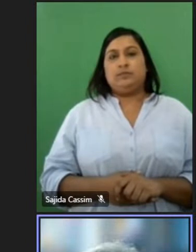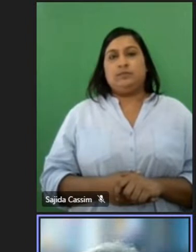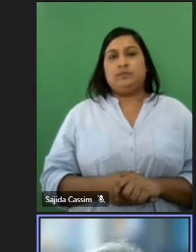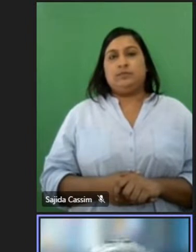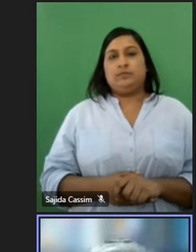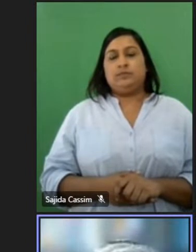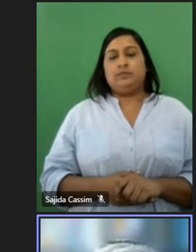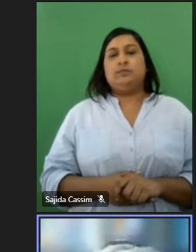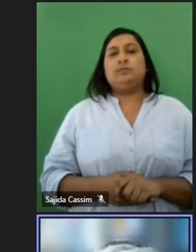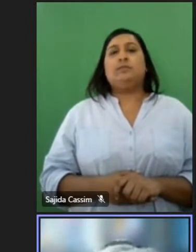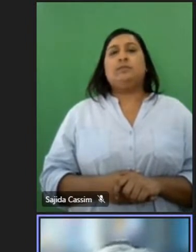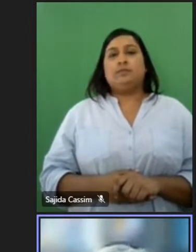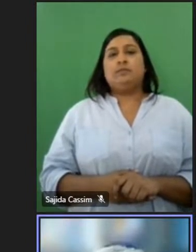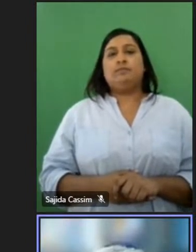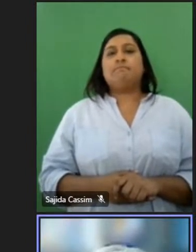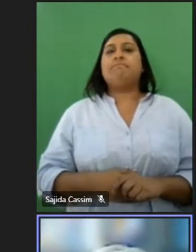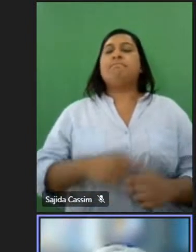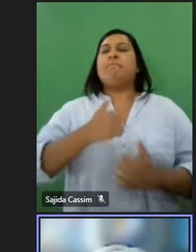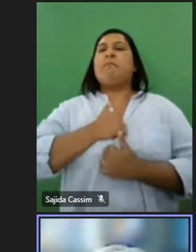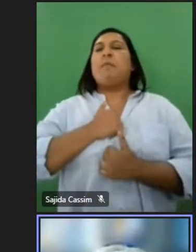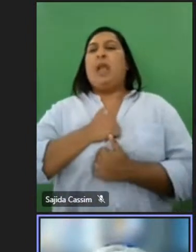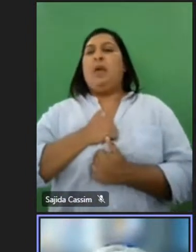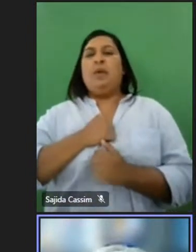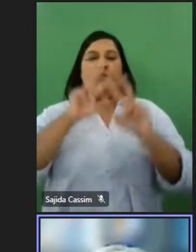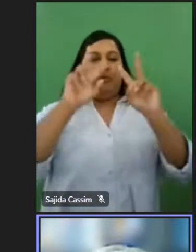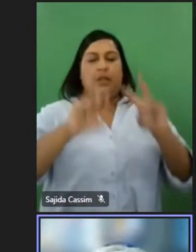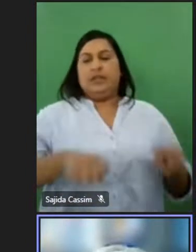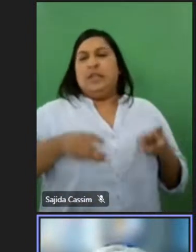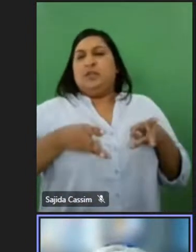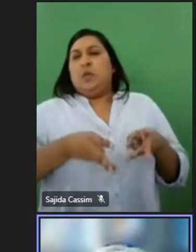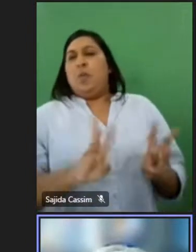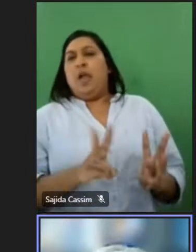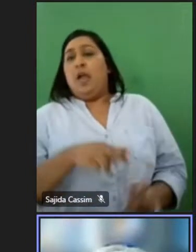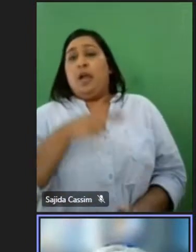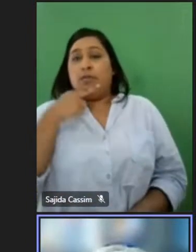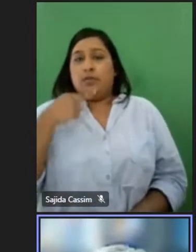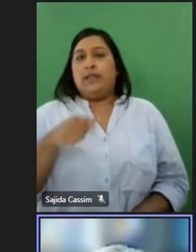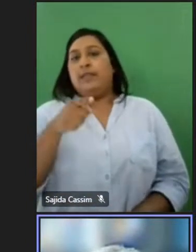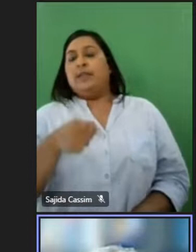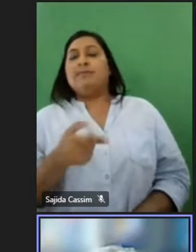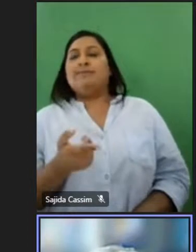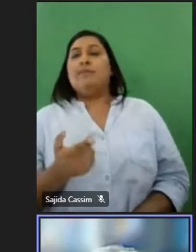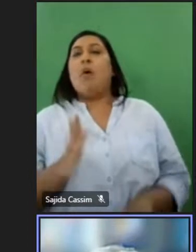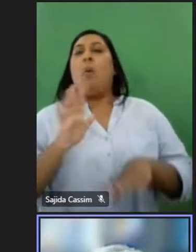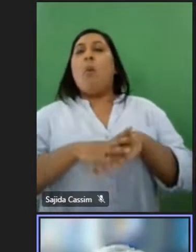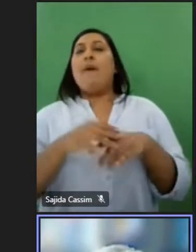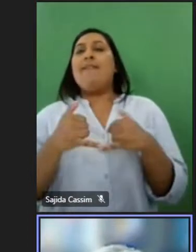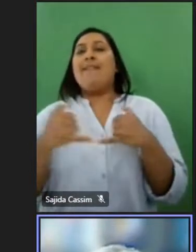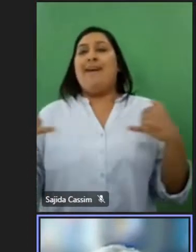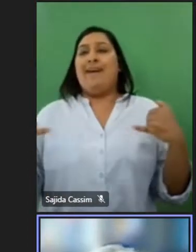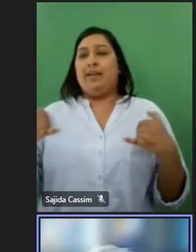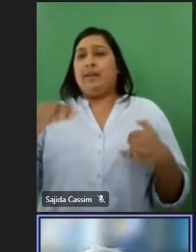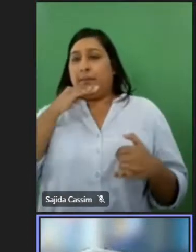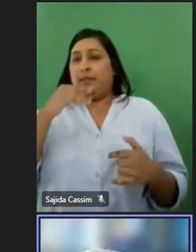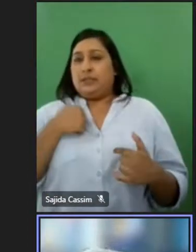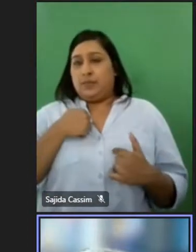So our methodology was really an online voluntary self-administered